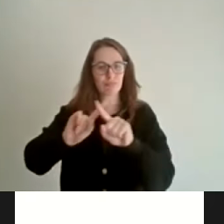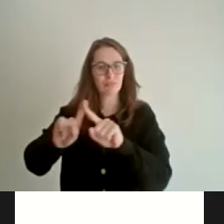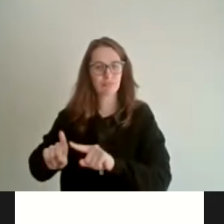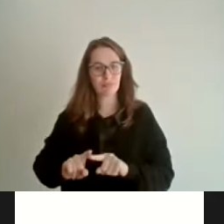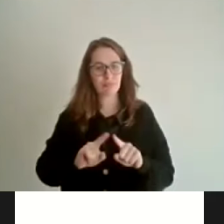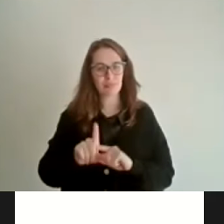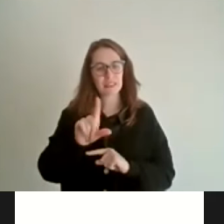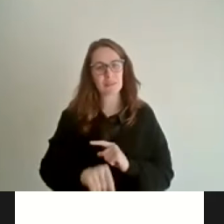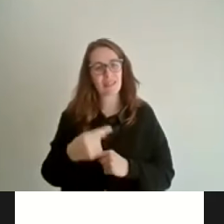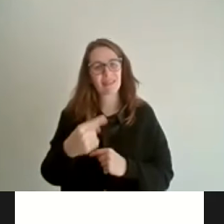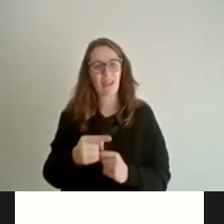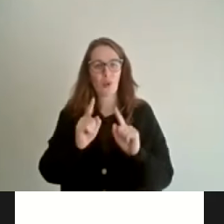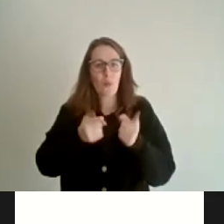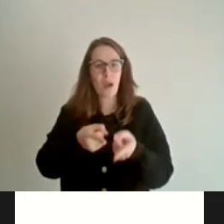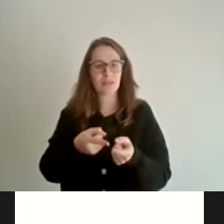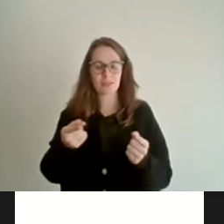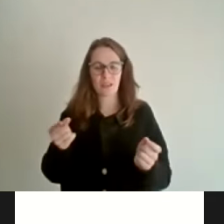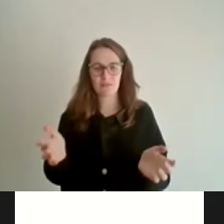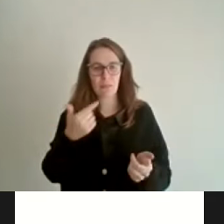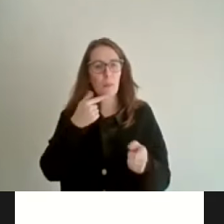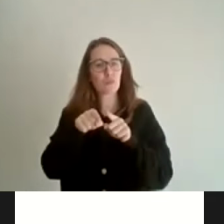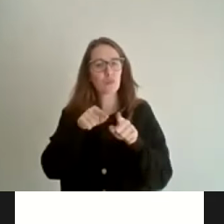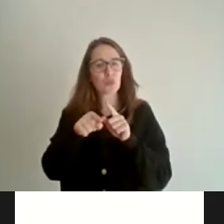public discussions.